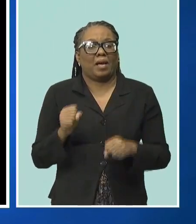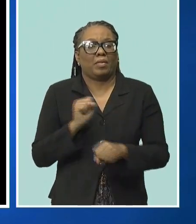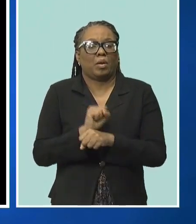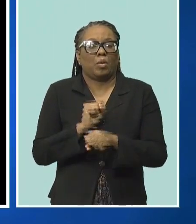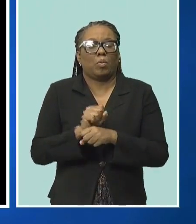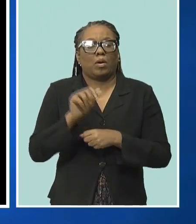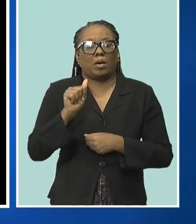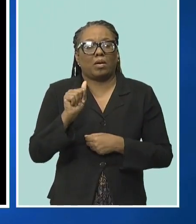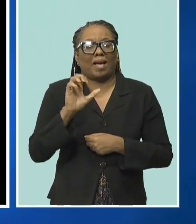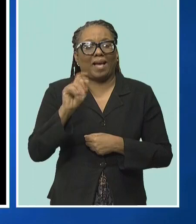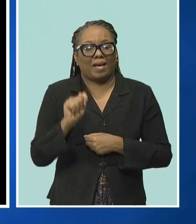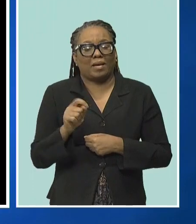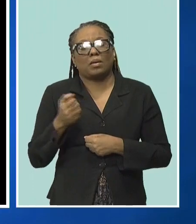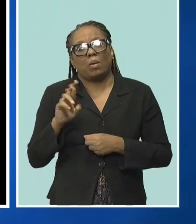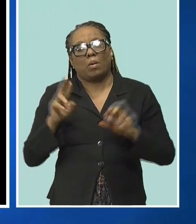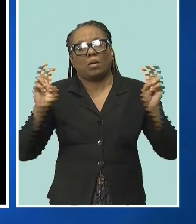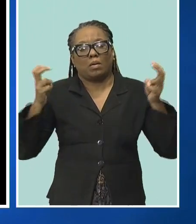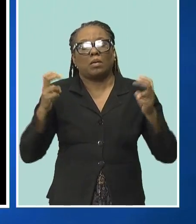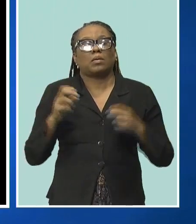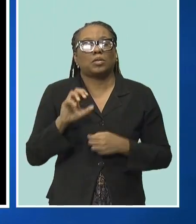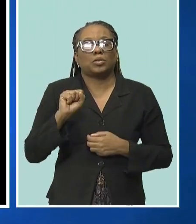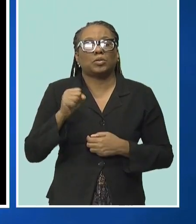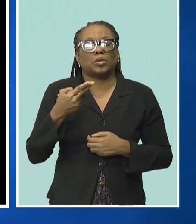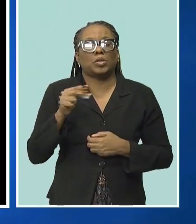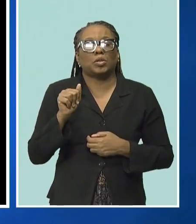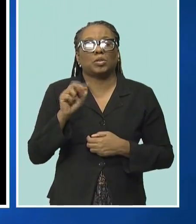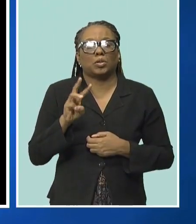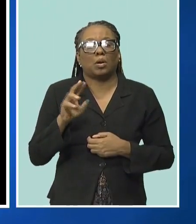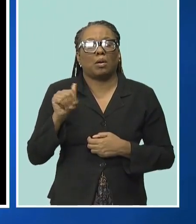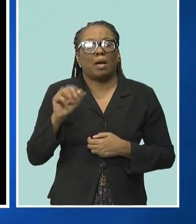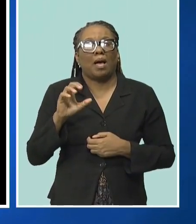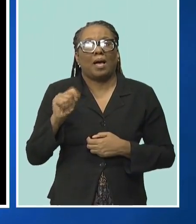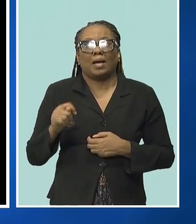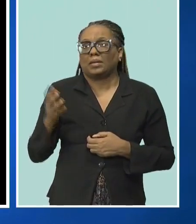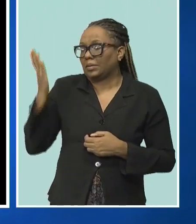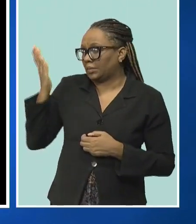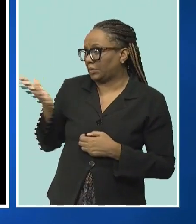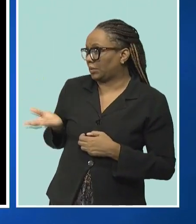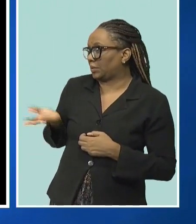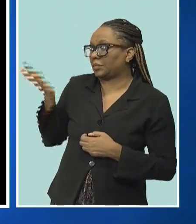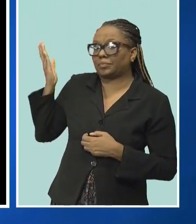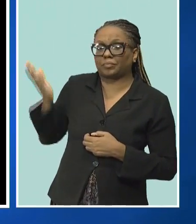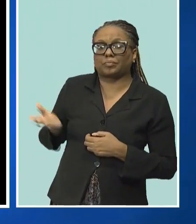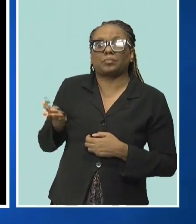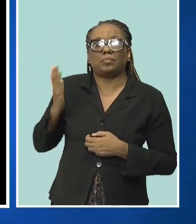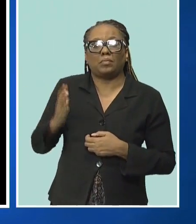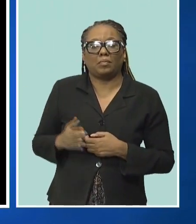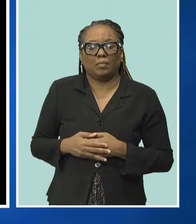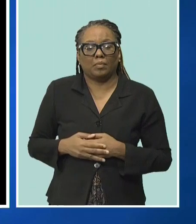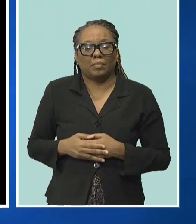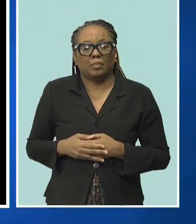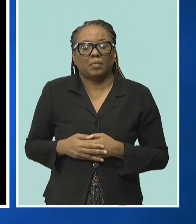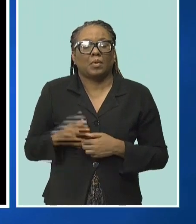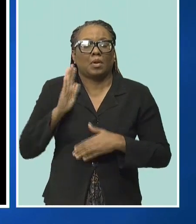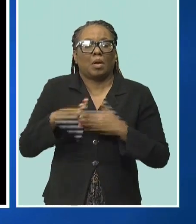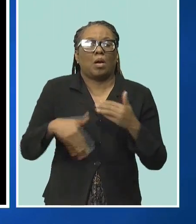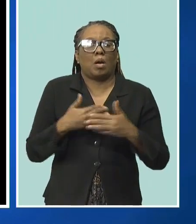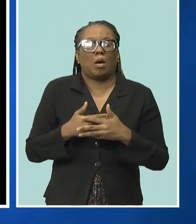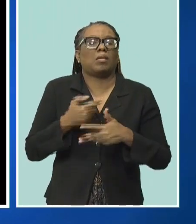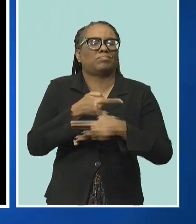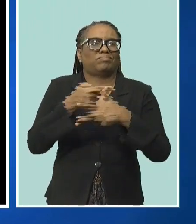Safety and Health at Work Refusal of Dangerous Tasks Regulations 2023, Safety and Health at Work Forms